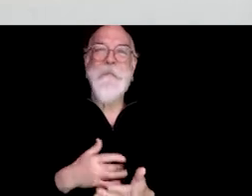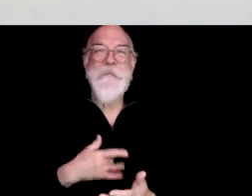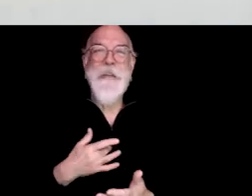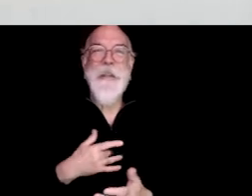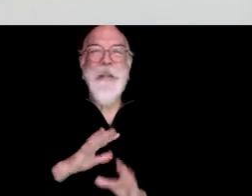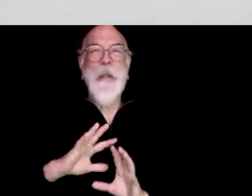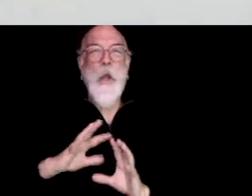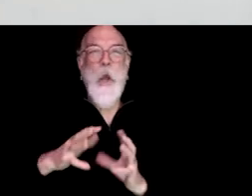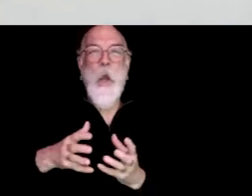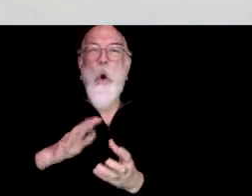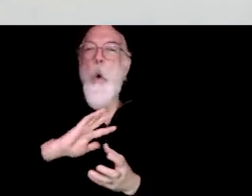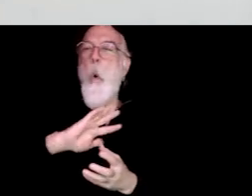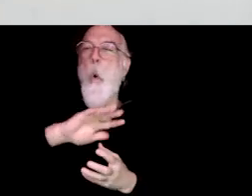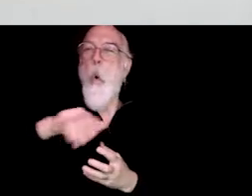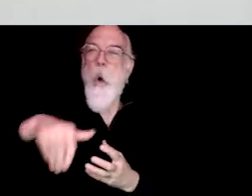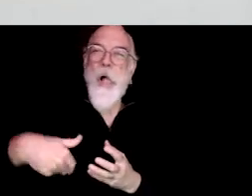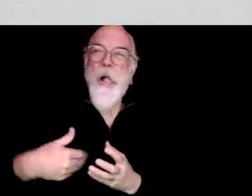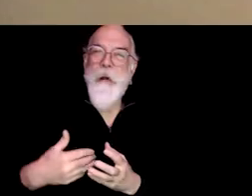Let's see.